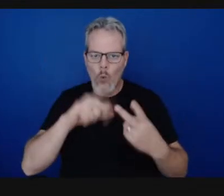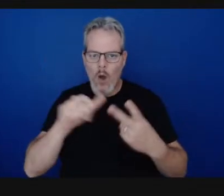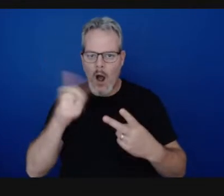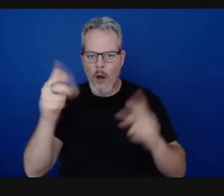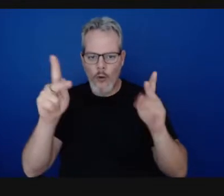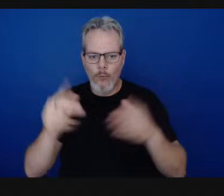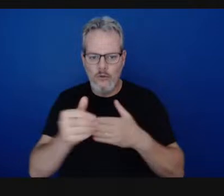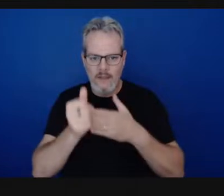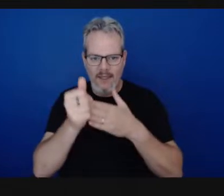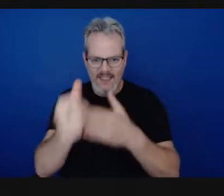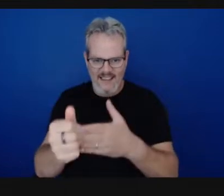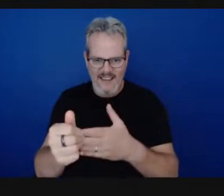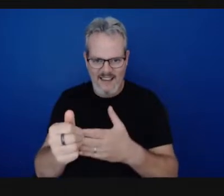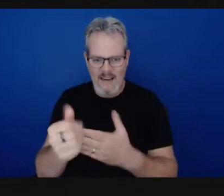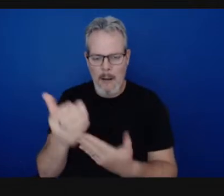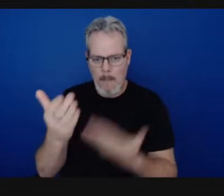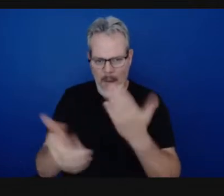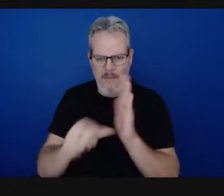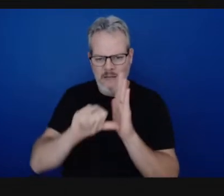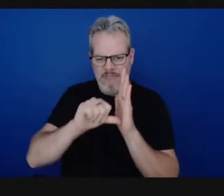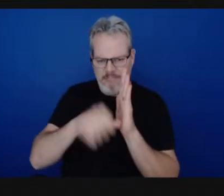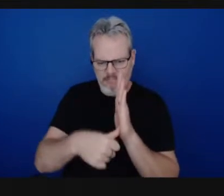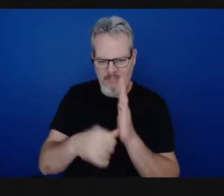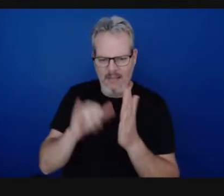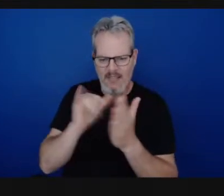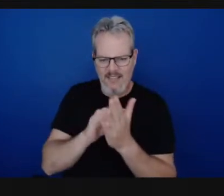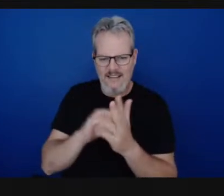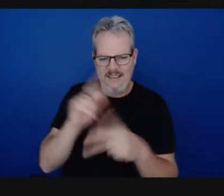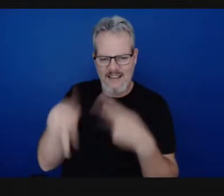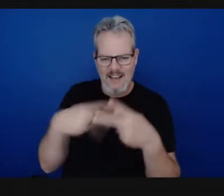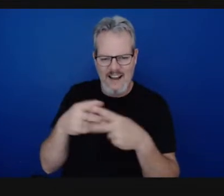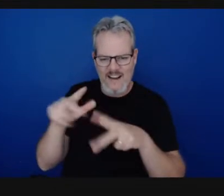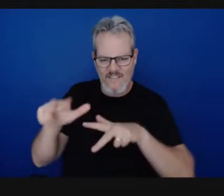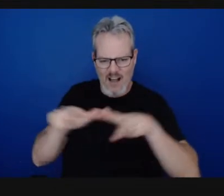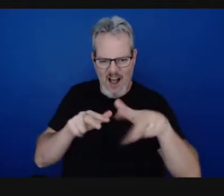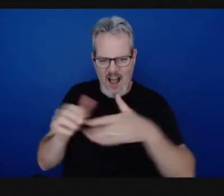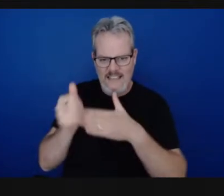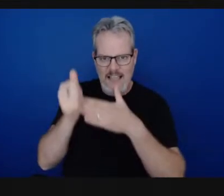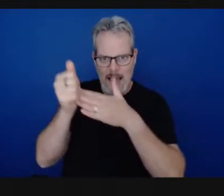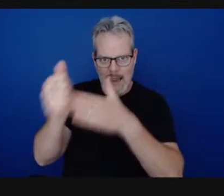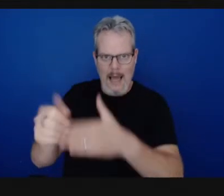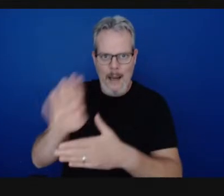I thought I could highlight in particular the hikes led by geologists.